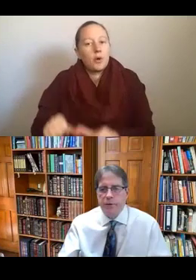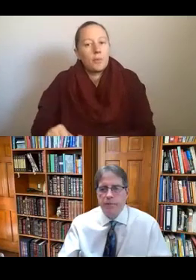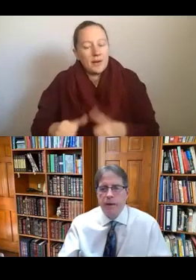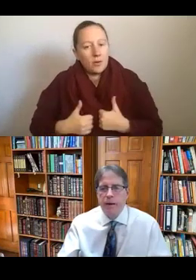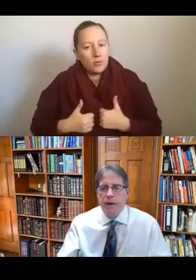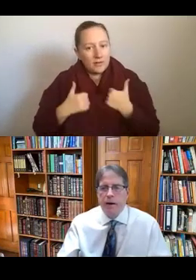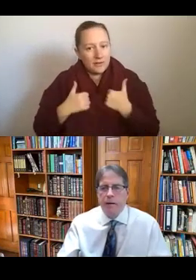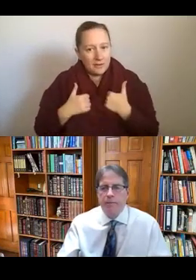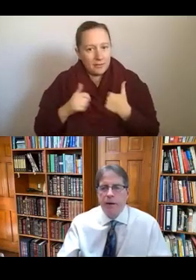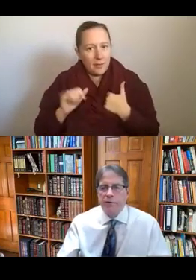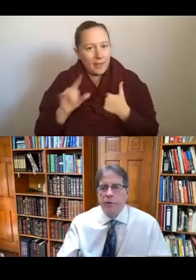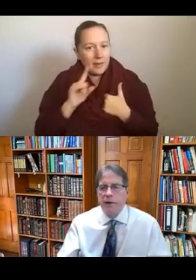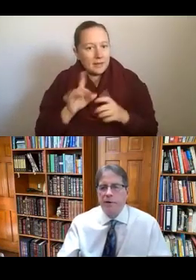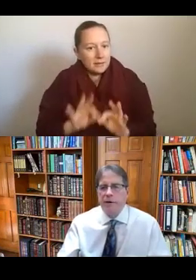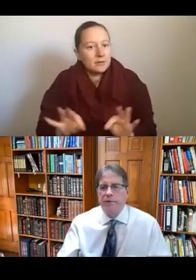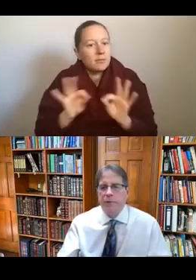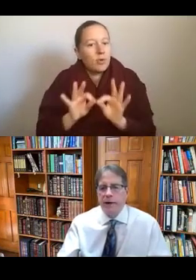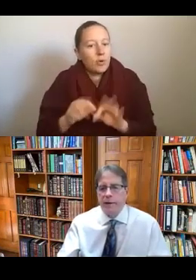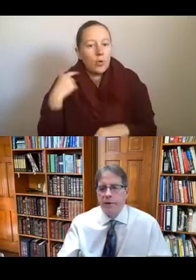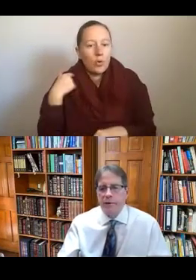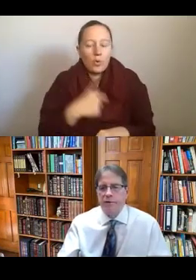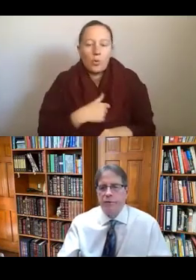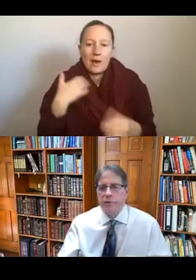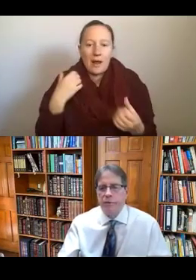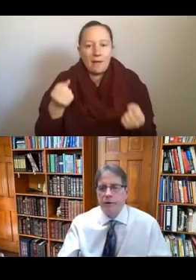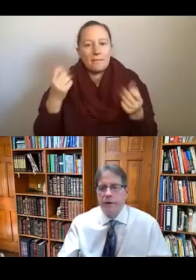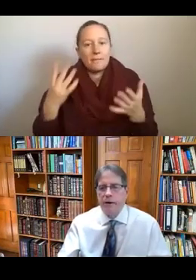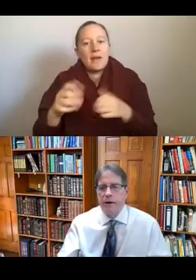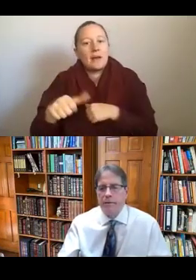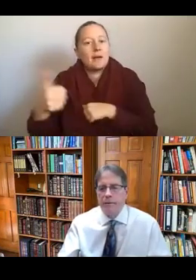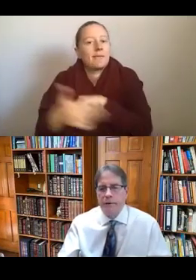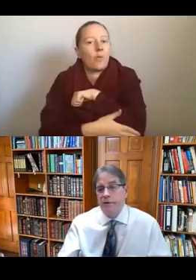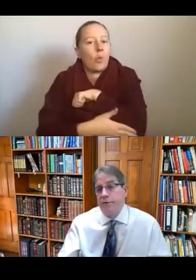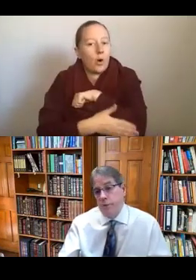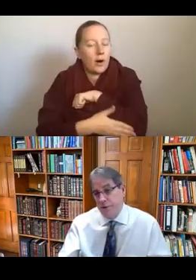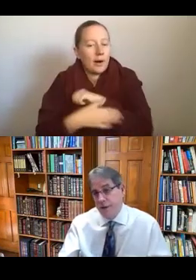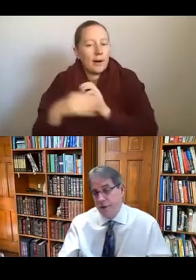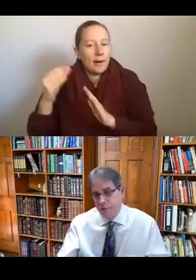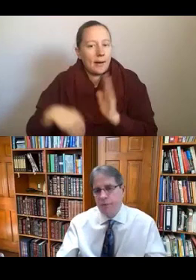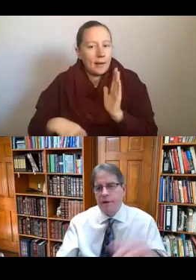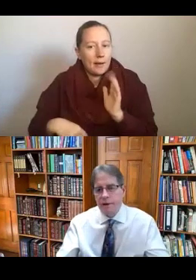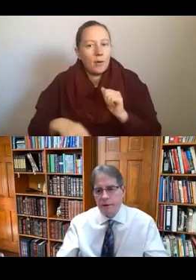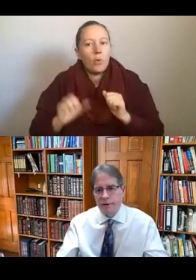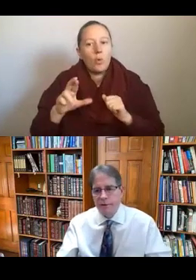to know. So we have a lot of foreign applicants for, or actually foreign